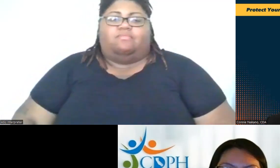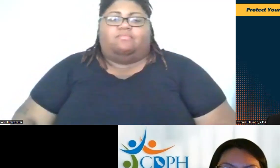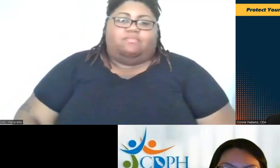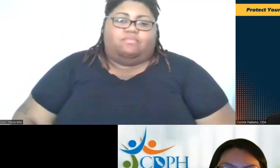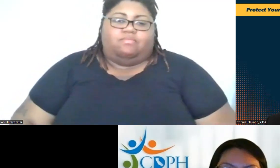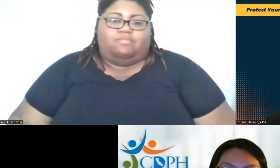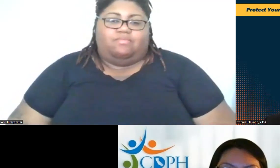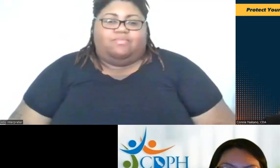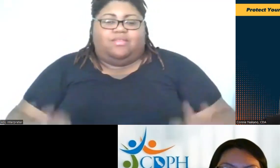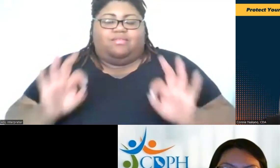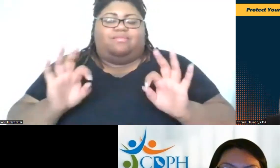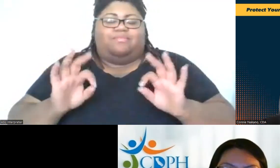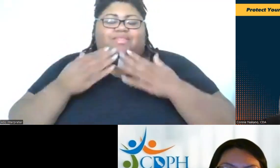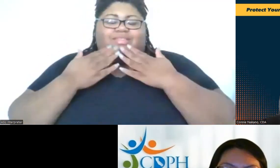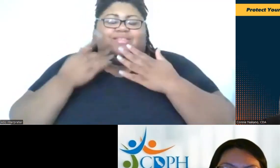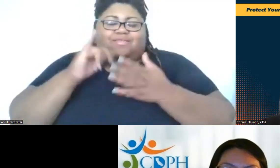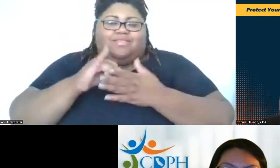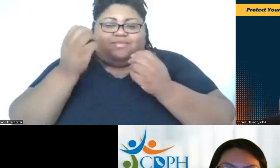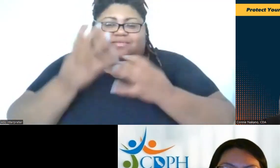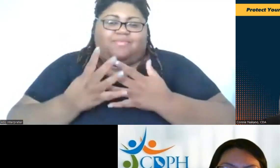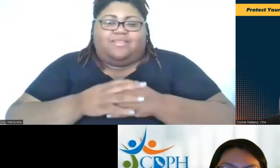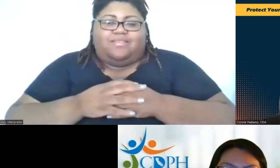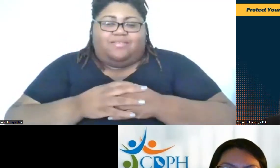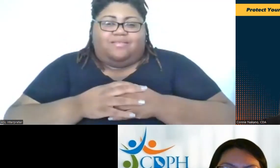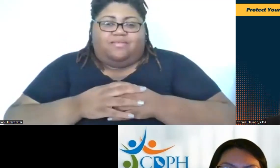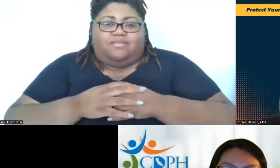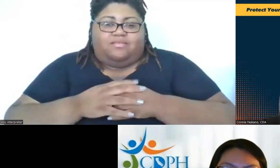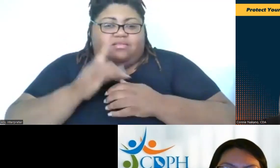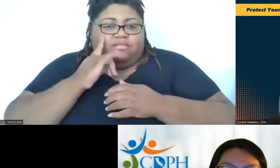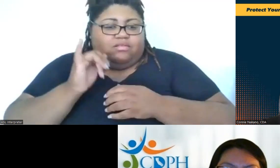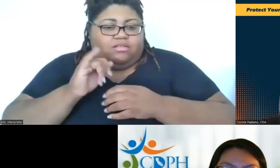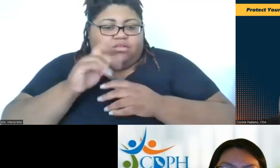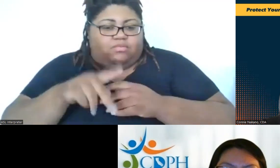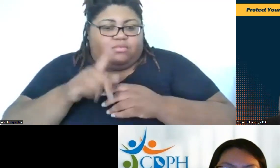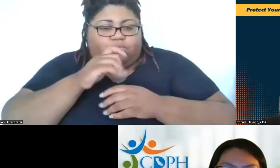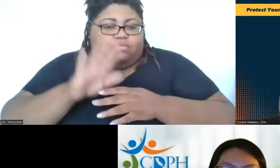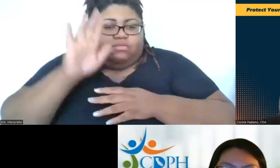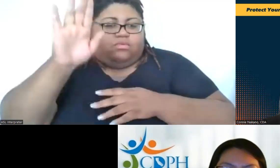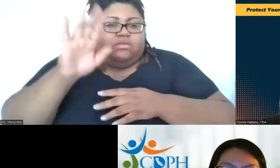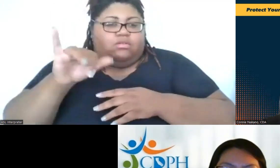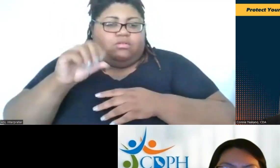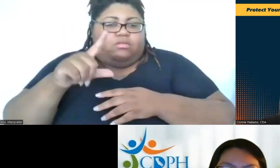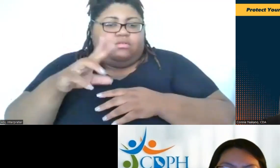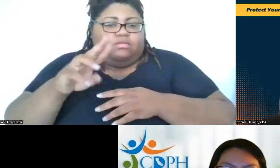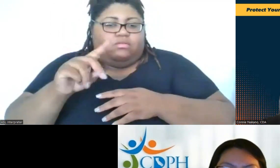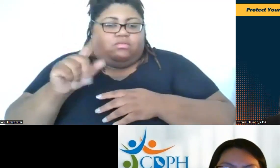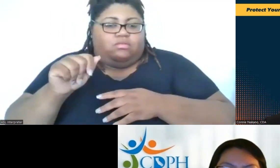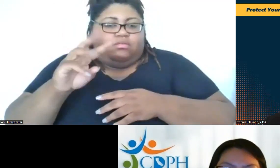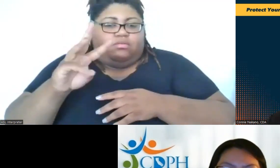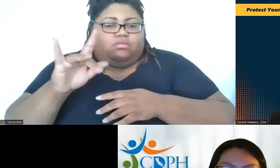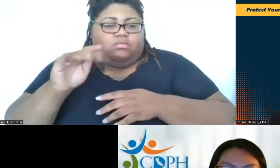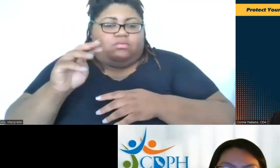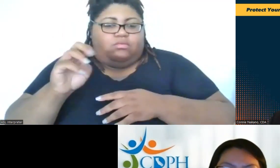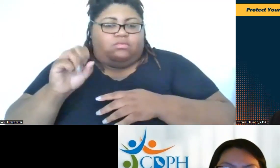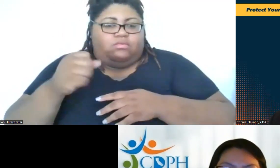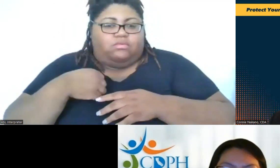Awesome. Thank you for that. Okay, it looks like there is a caller that raising their hand, Yolanda Williams. I have just unmuted